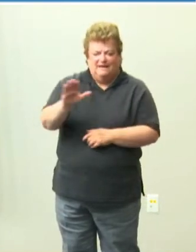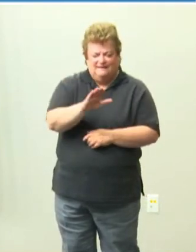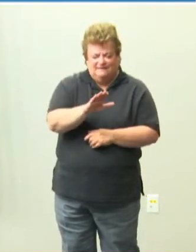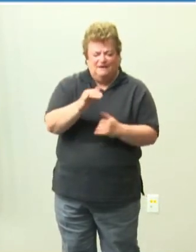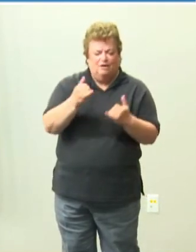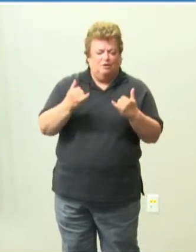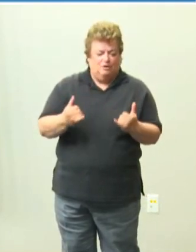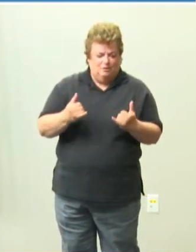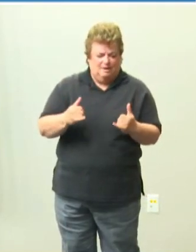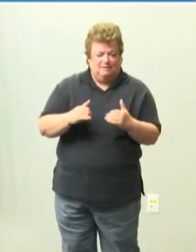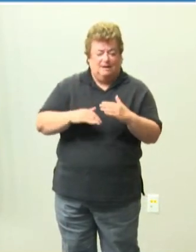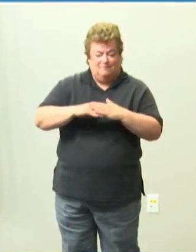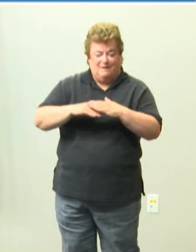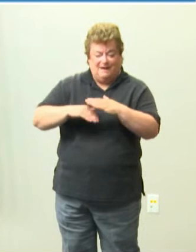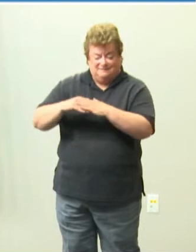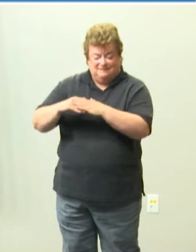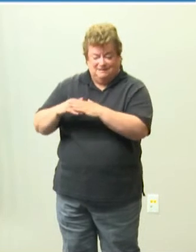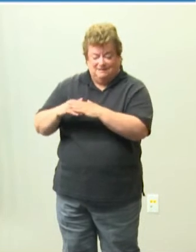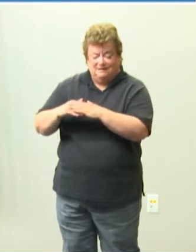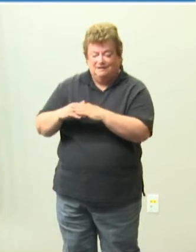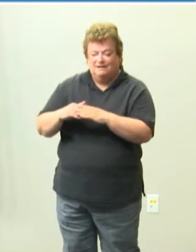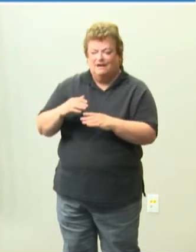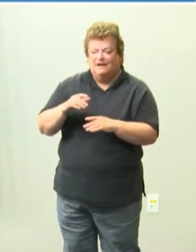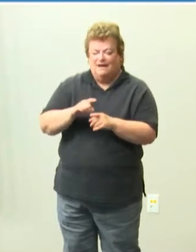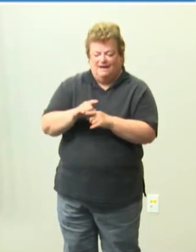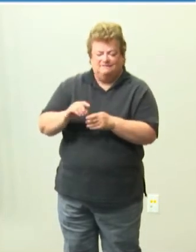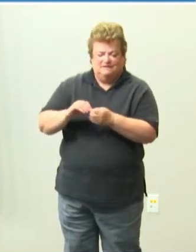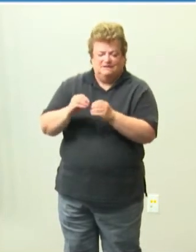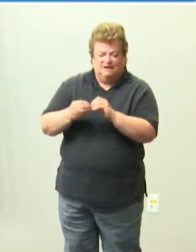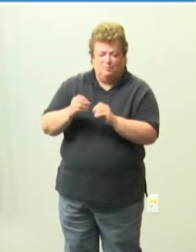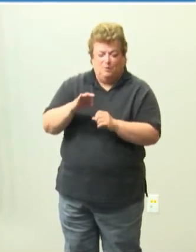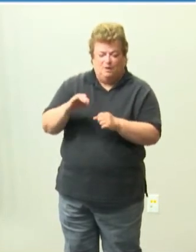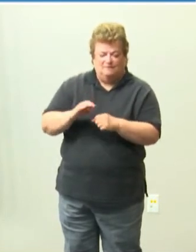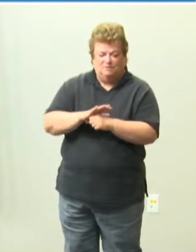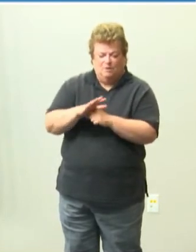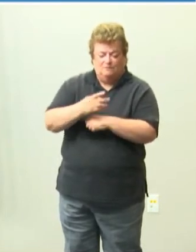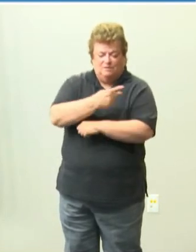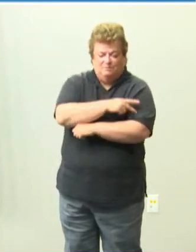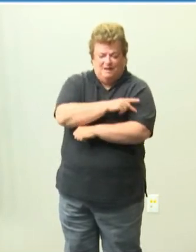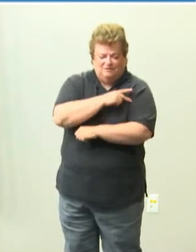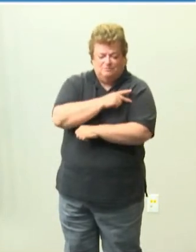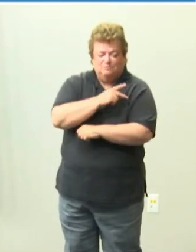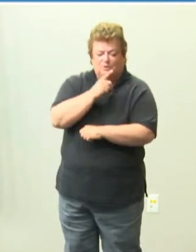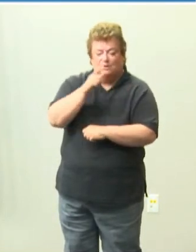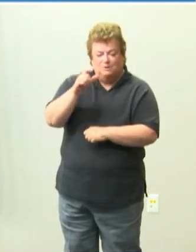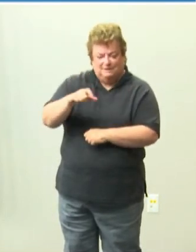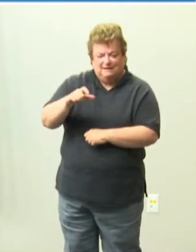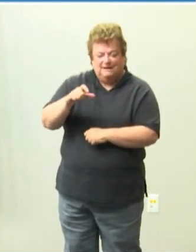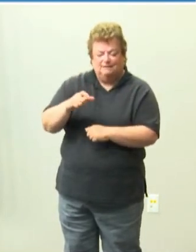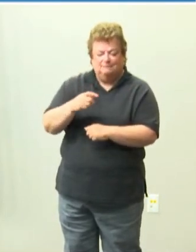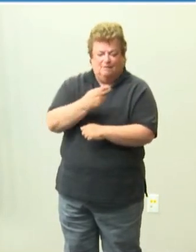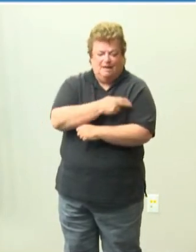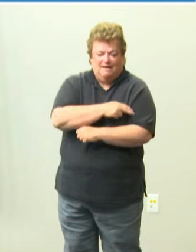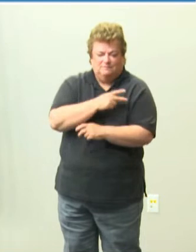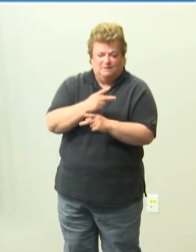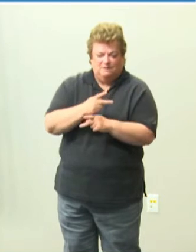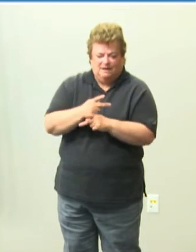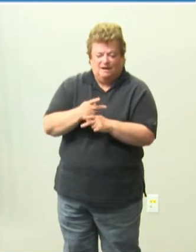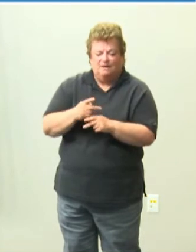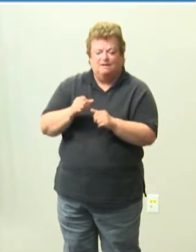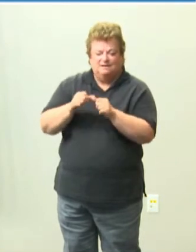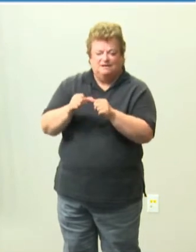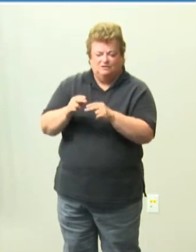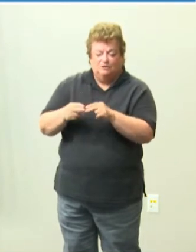current capacity, as the number of COVID-19 patients needing hospital care continues to go up.